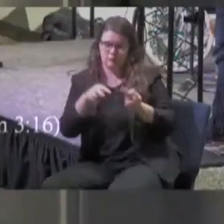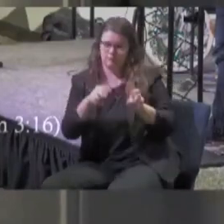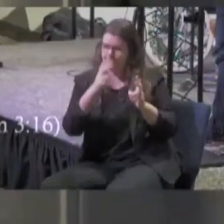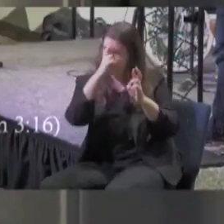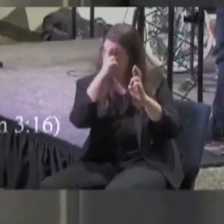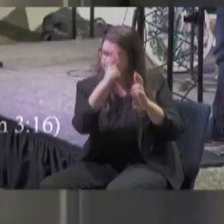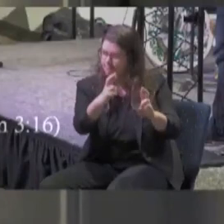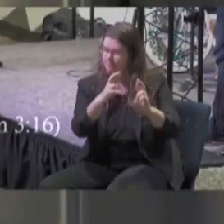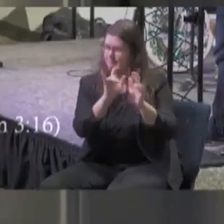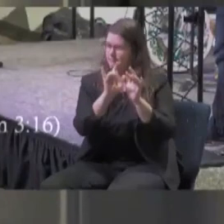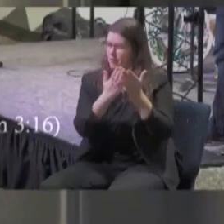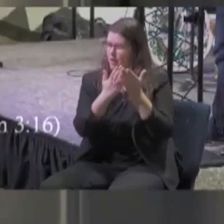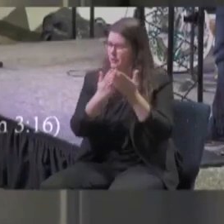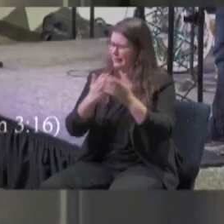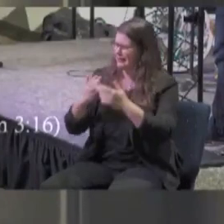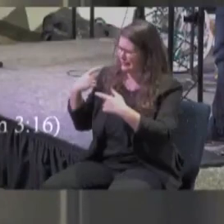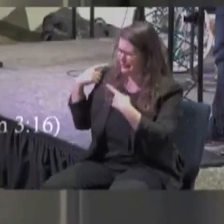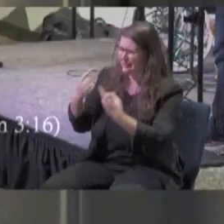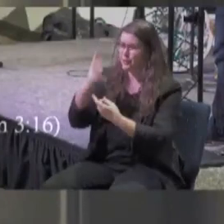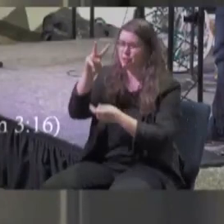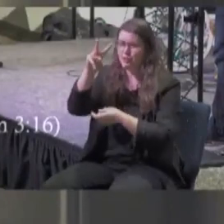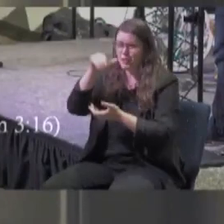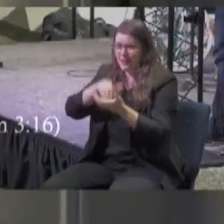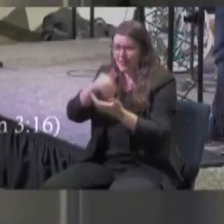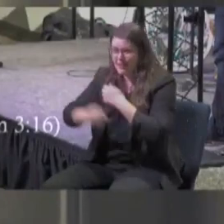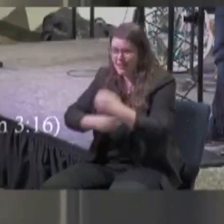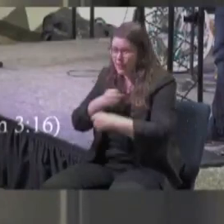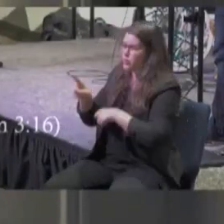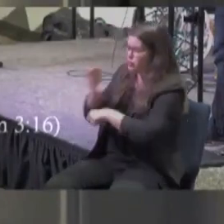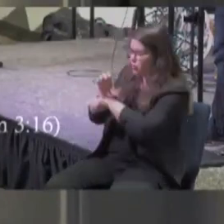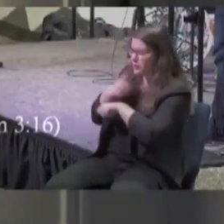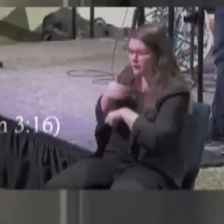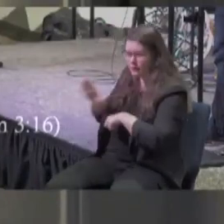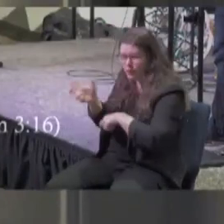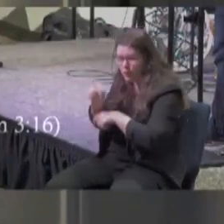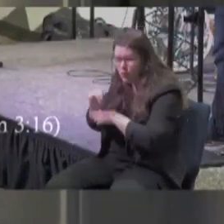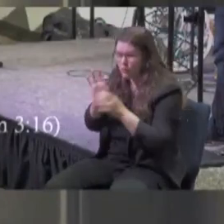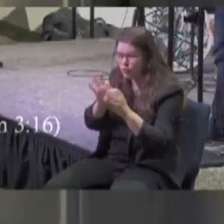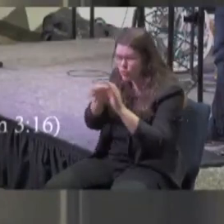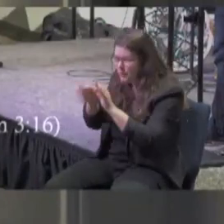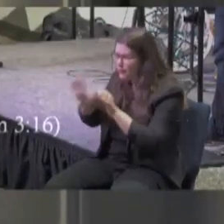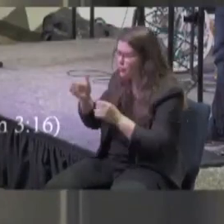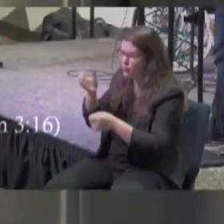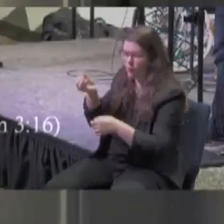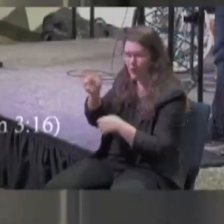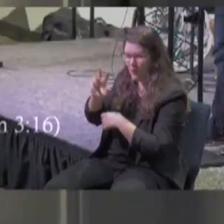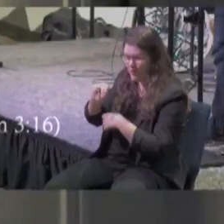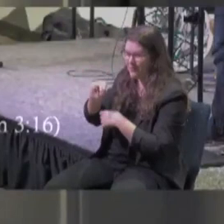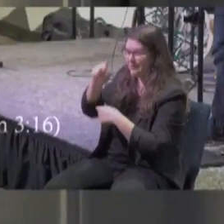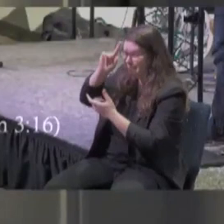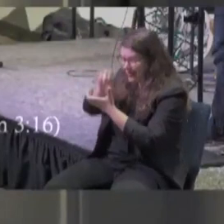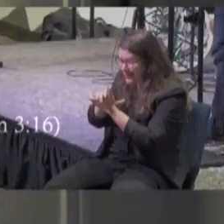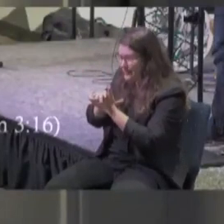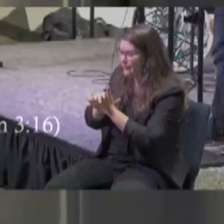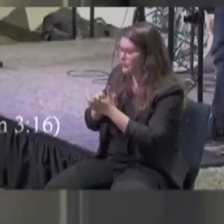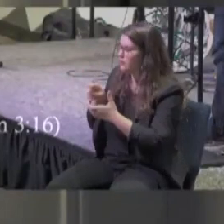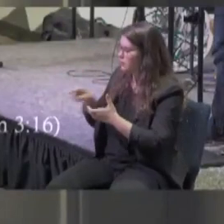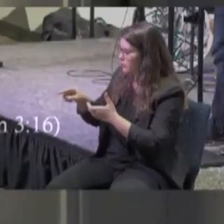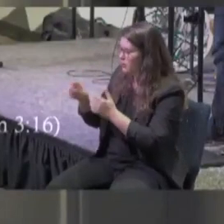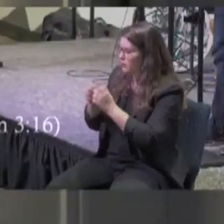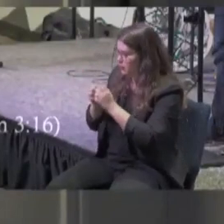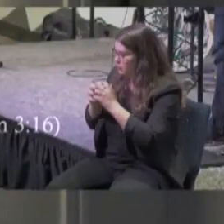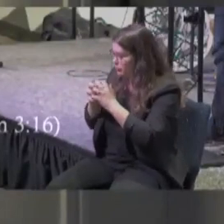weight of history in two millennia of interpretations, uses, and associations, which have been formative and are